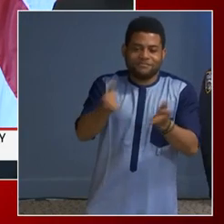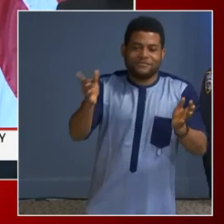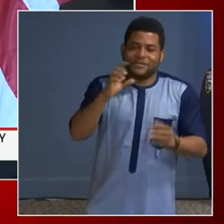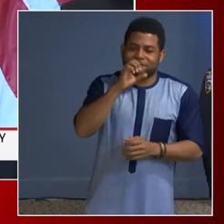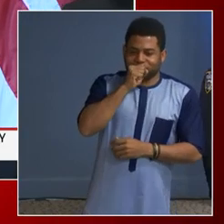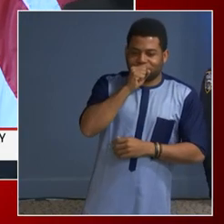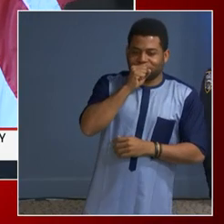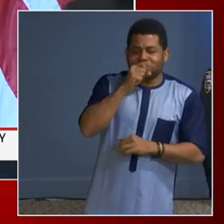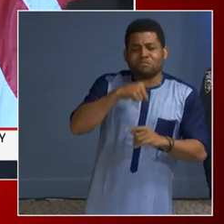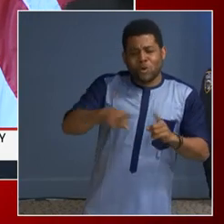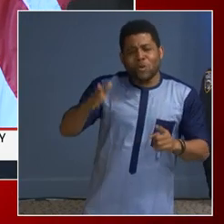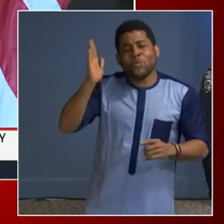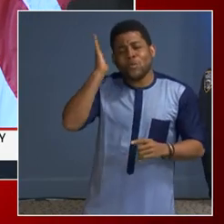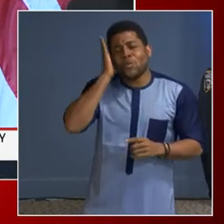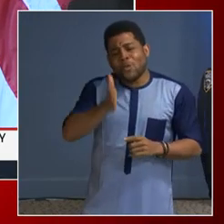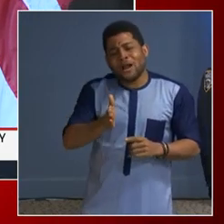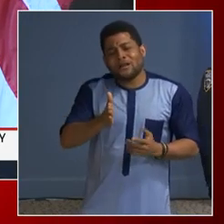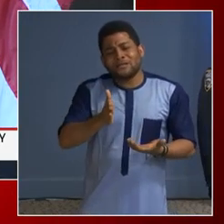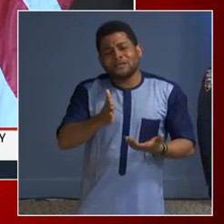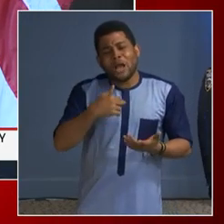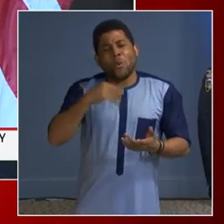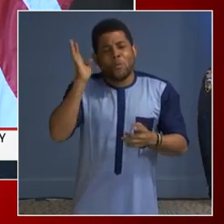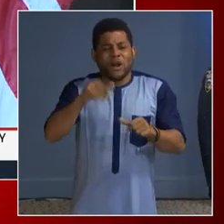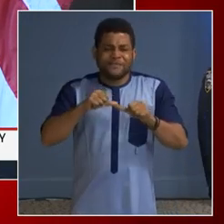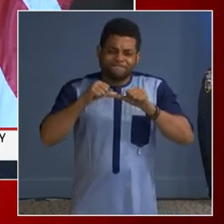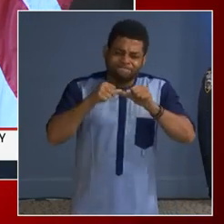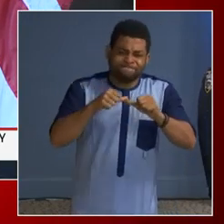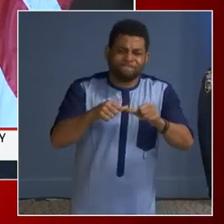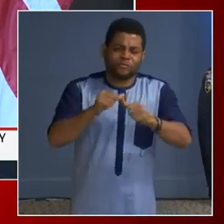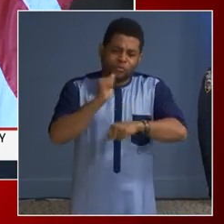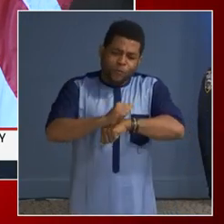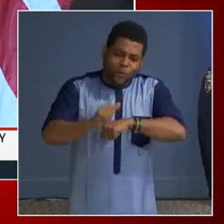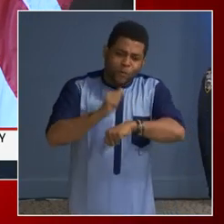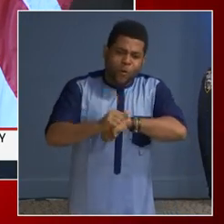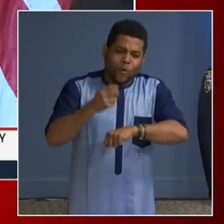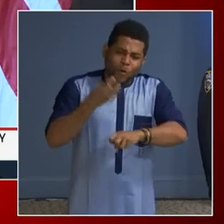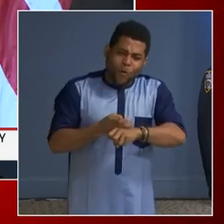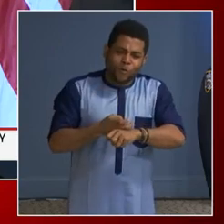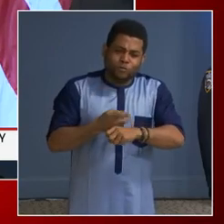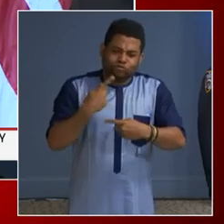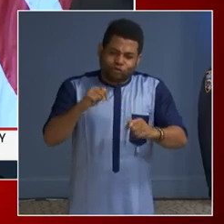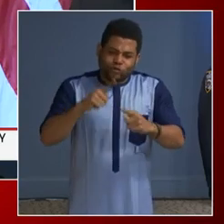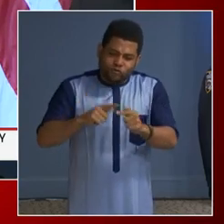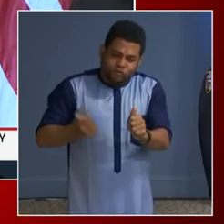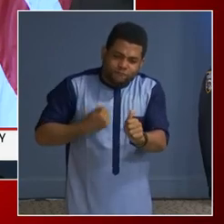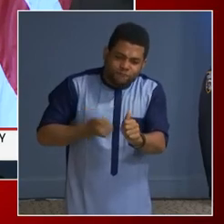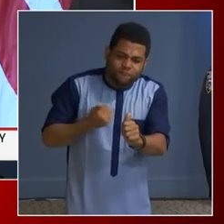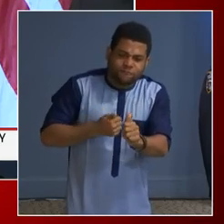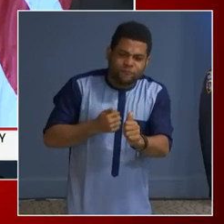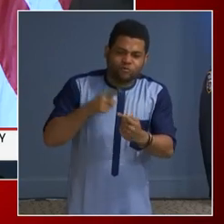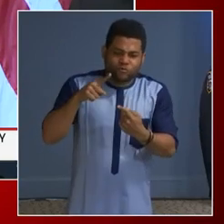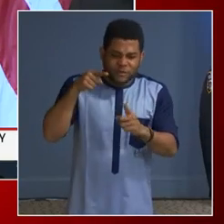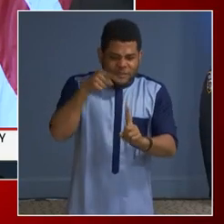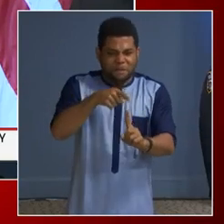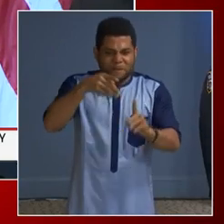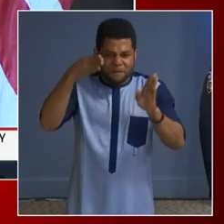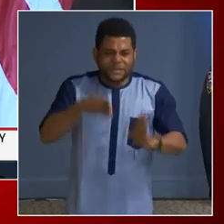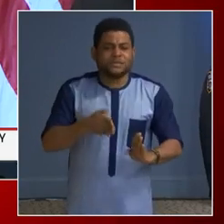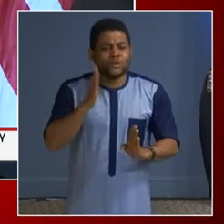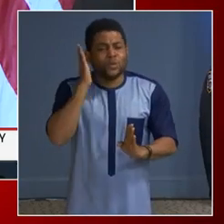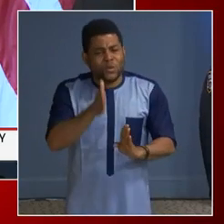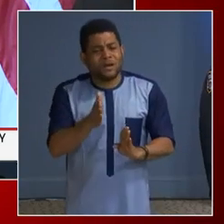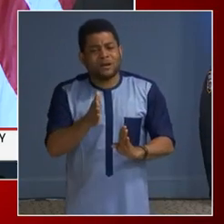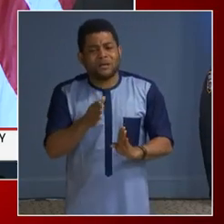will leave no stone unturned as we track through this individual's whereabouts during the shootings, prior to the shootings, after the